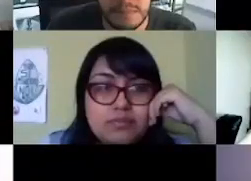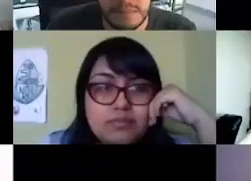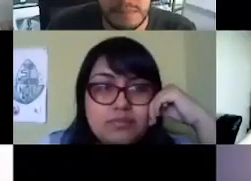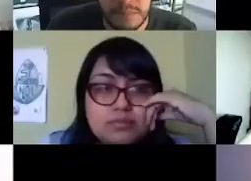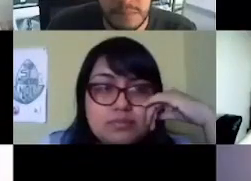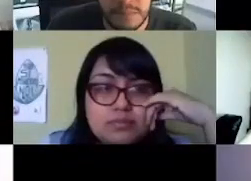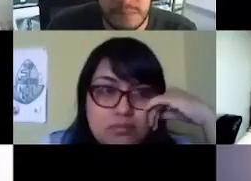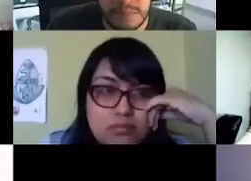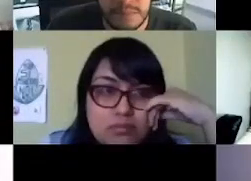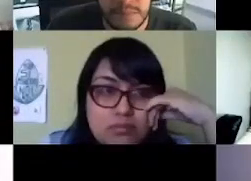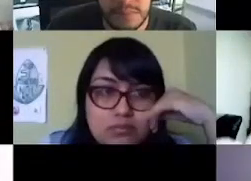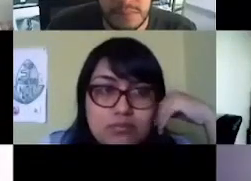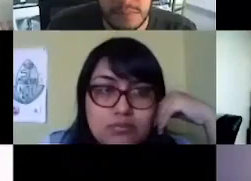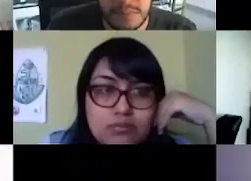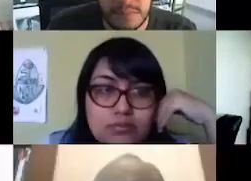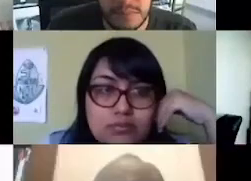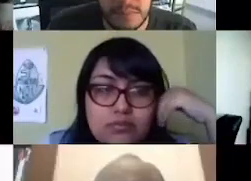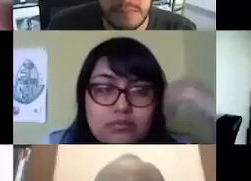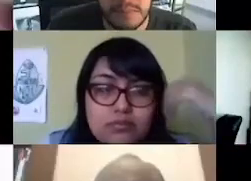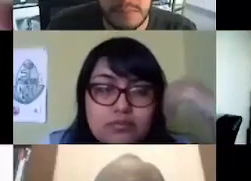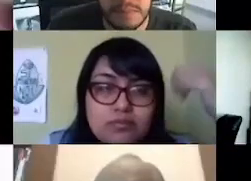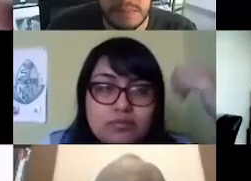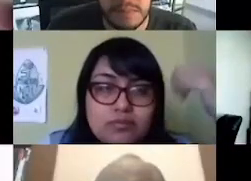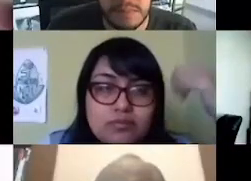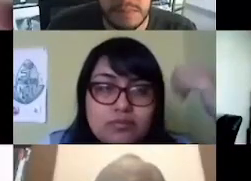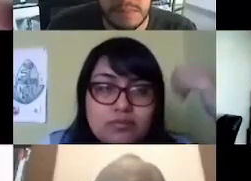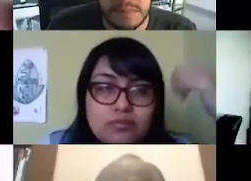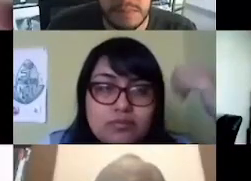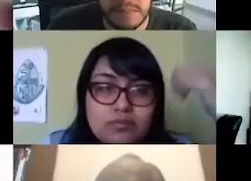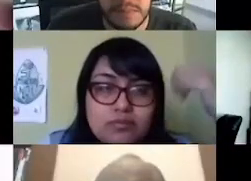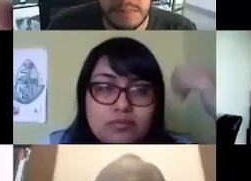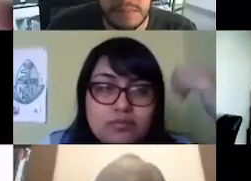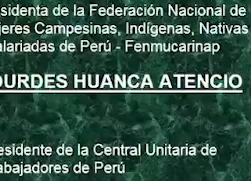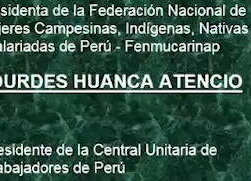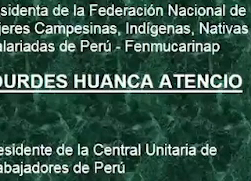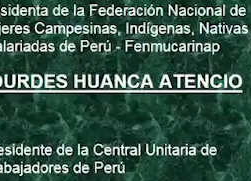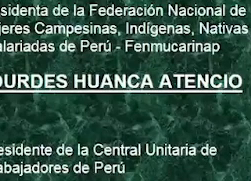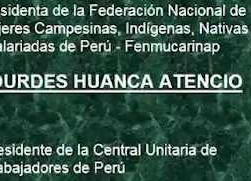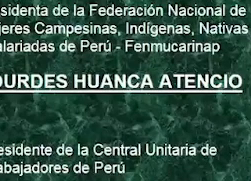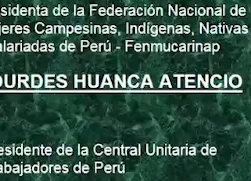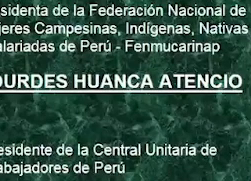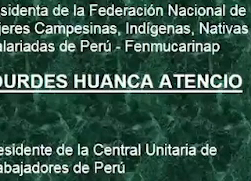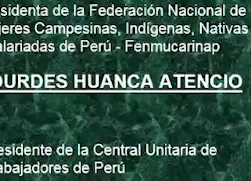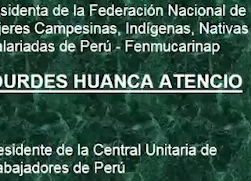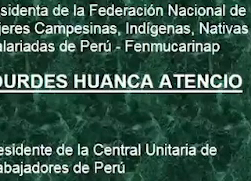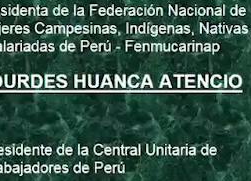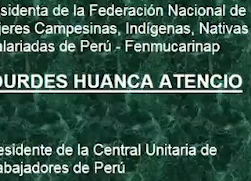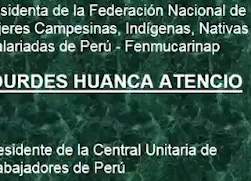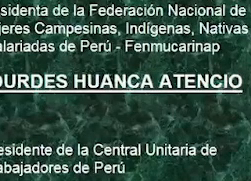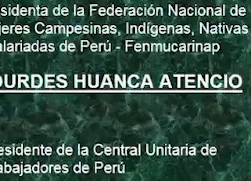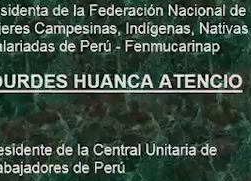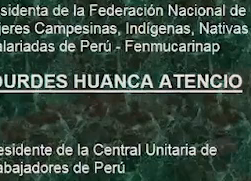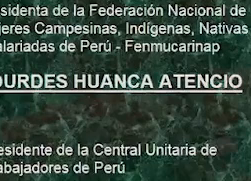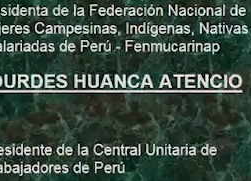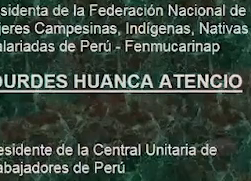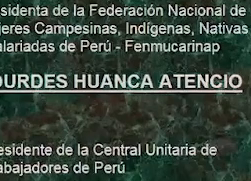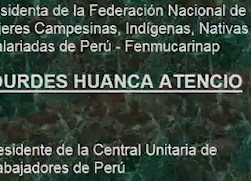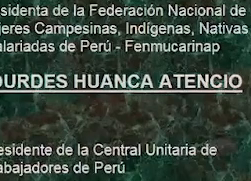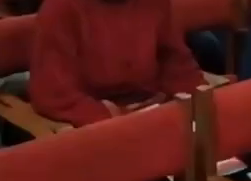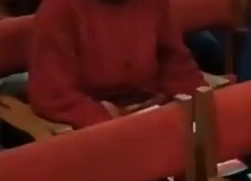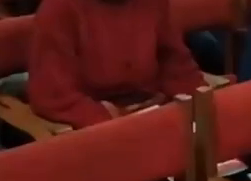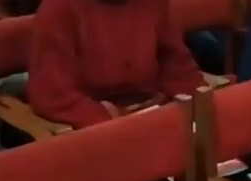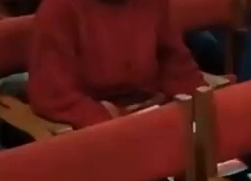representatives of all of these institutions have participated through democratic and transparent dialogues in different work tables